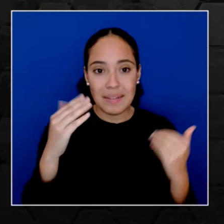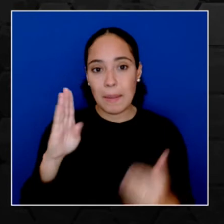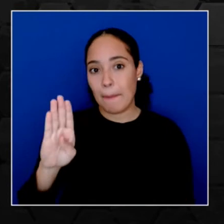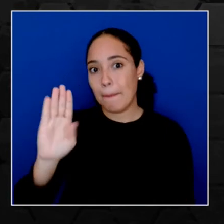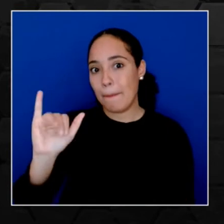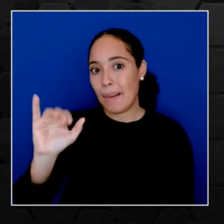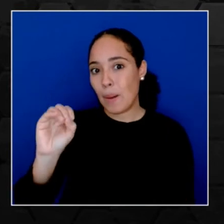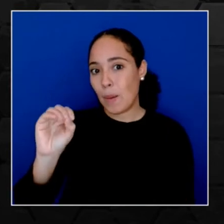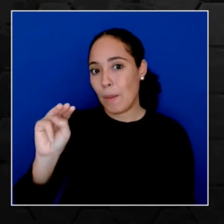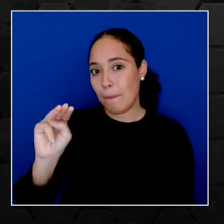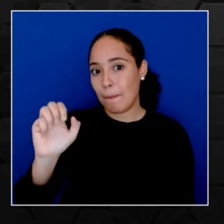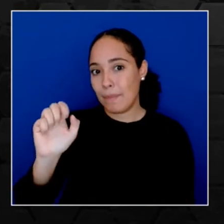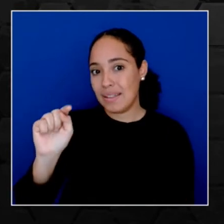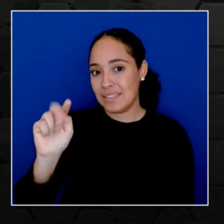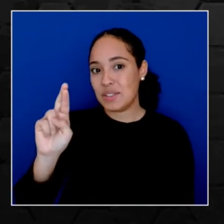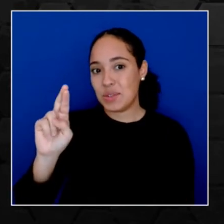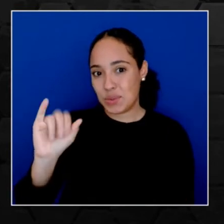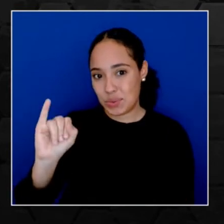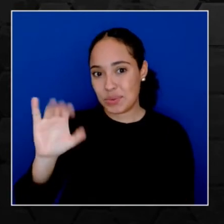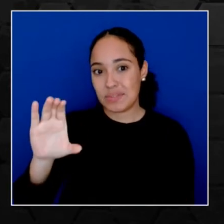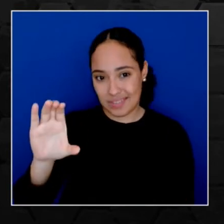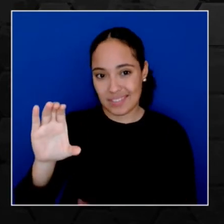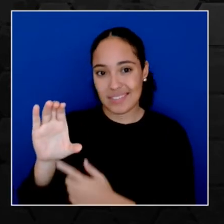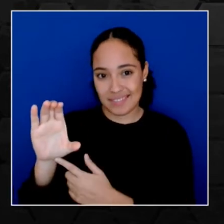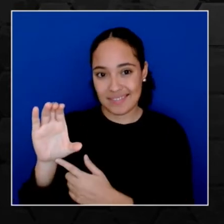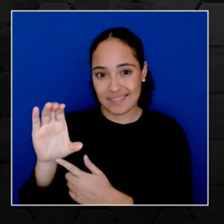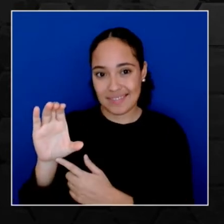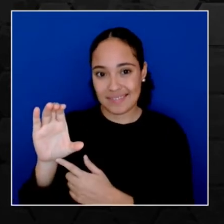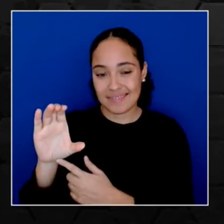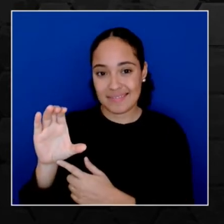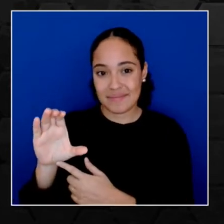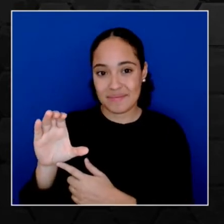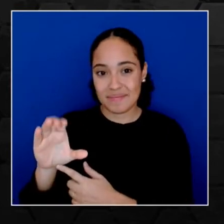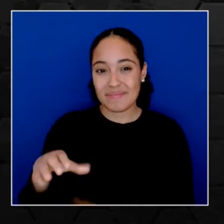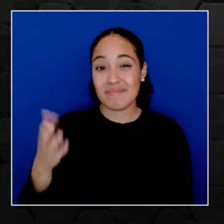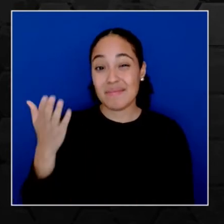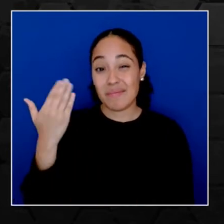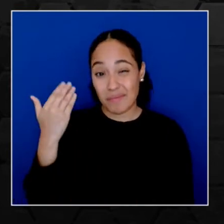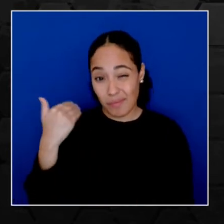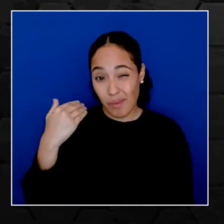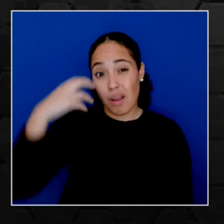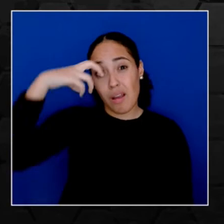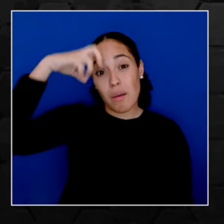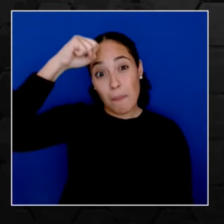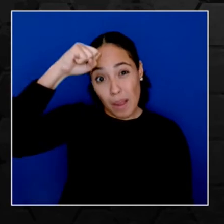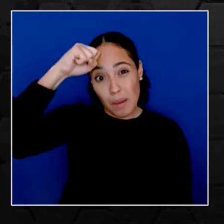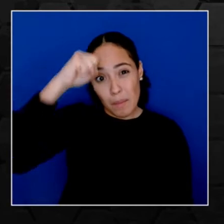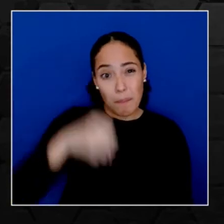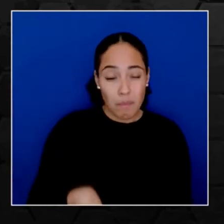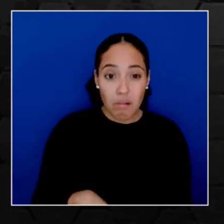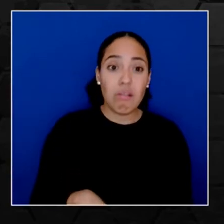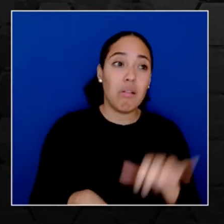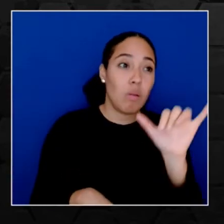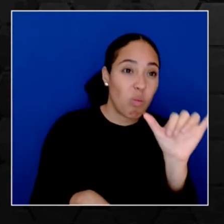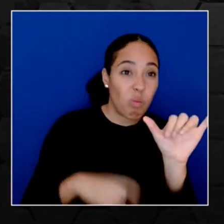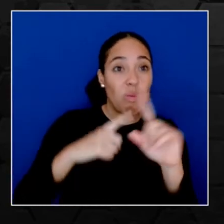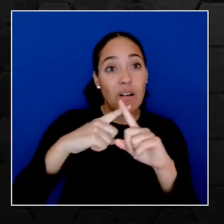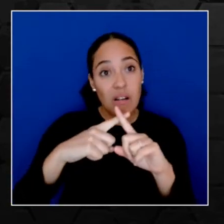to online payment, what started as passwords, pin, pattern unlocks has now become a face unlock or a fingerprint scanner.